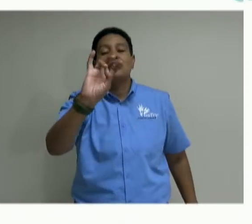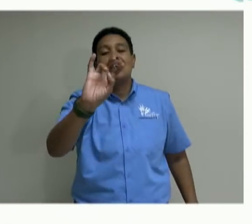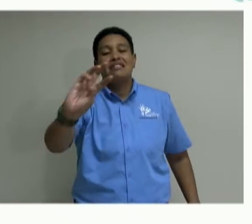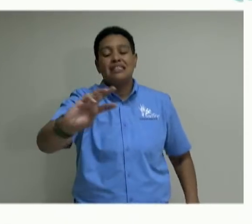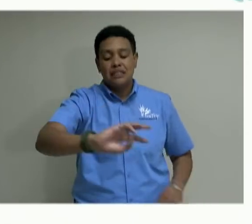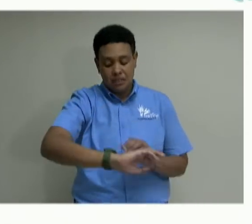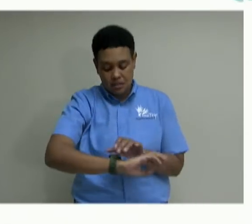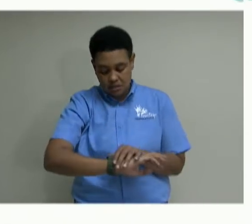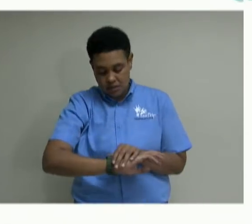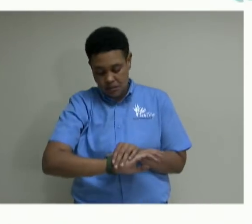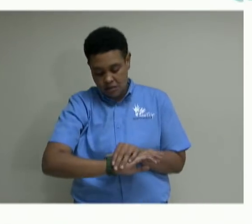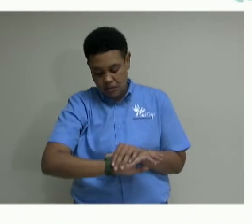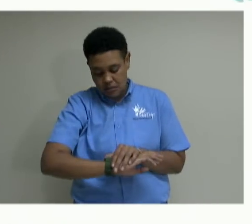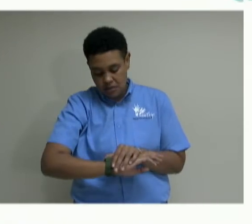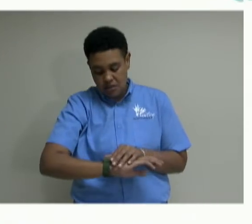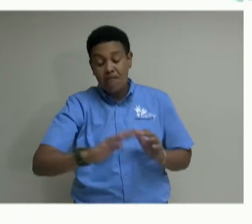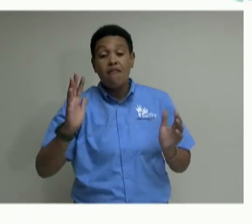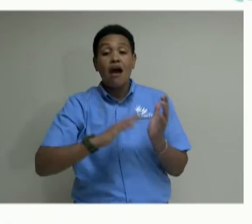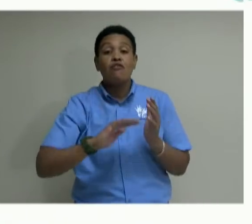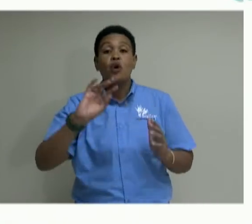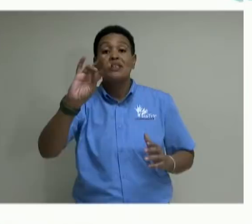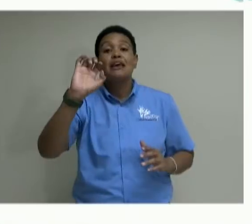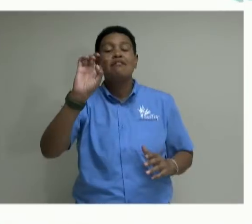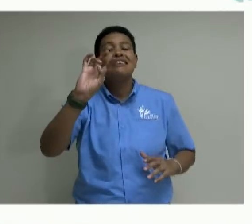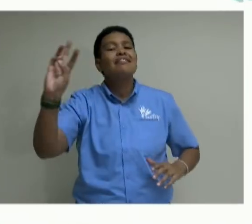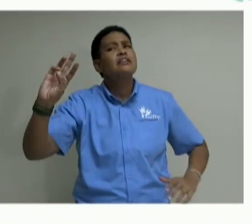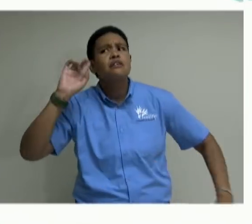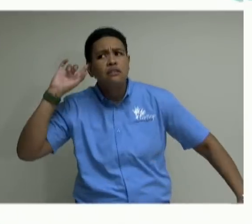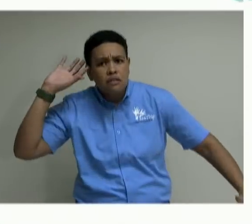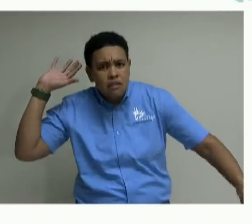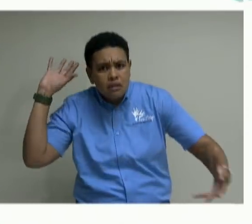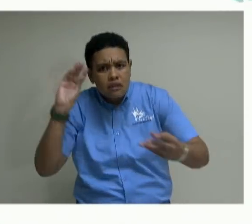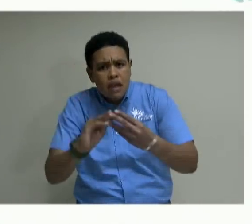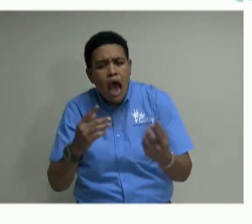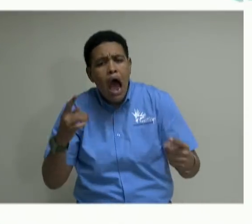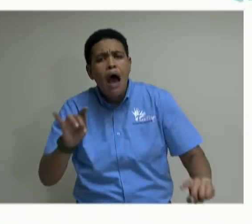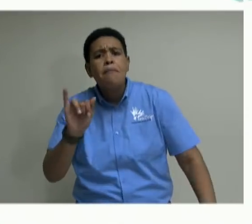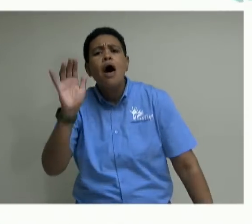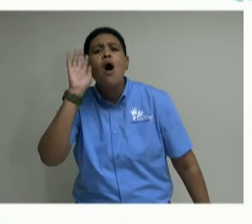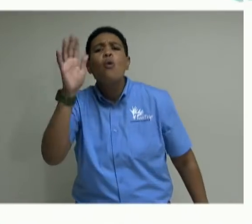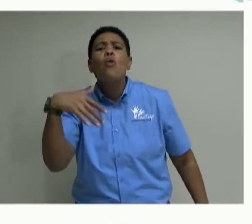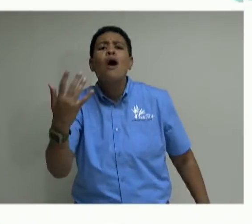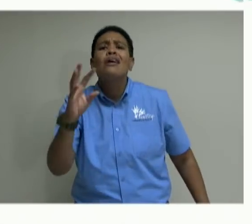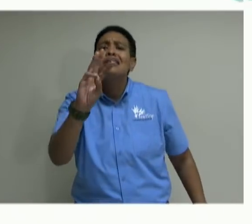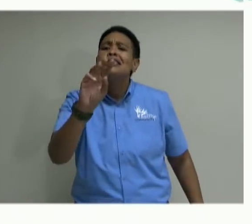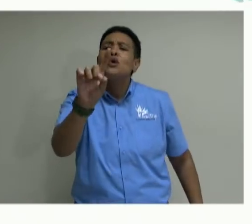5,776 cases. That is our cumulative cases. And that would be